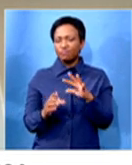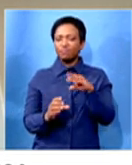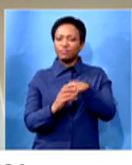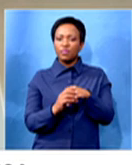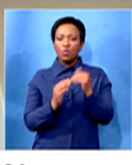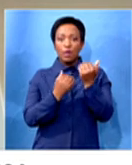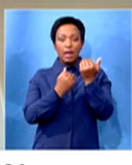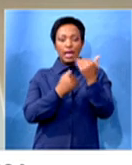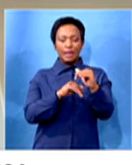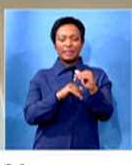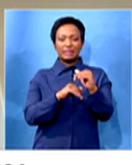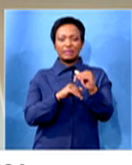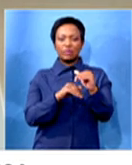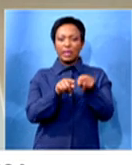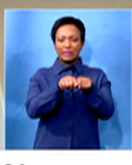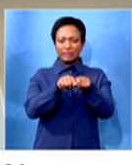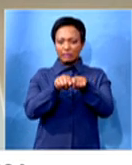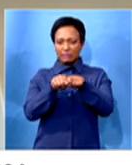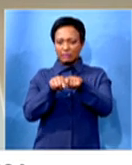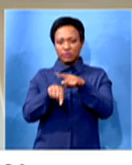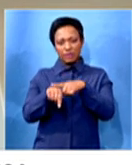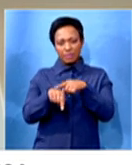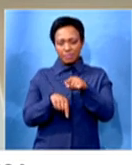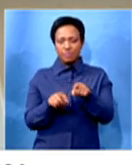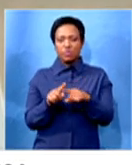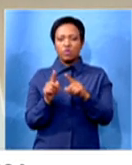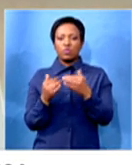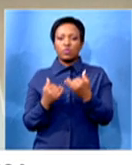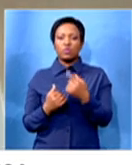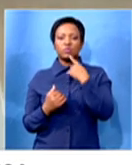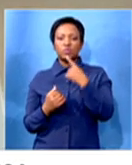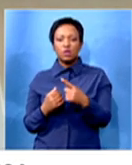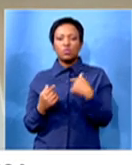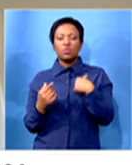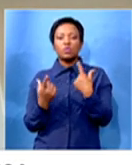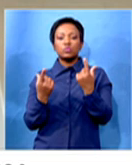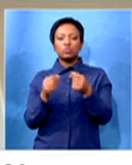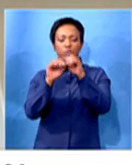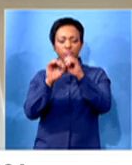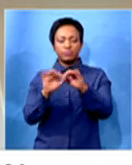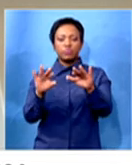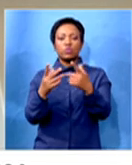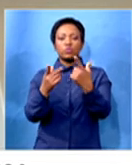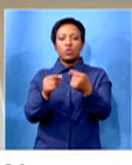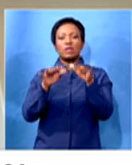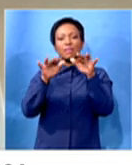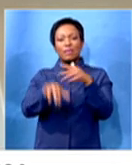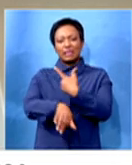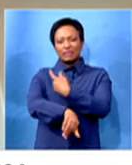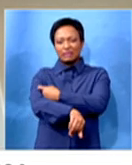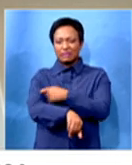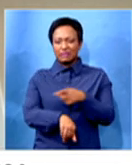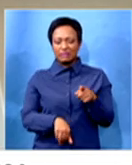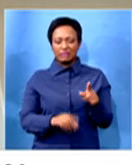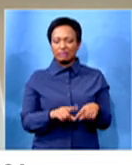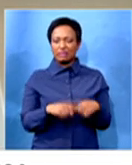limited experiment. Once you move to say, well, we're rolling this out in the public, that is a very different